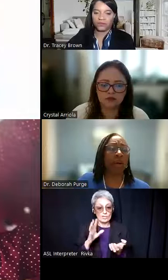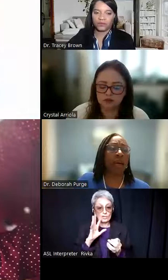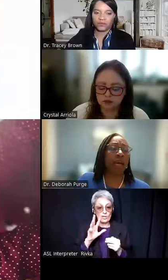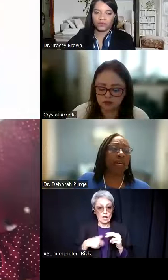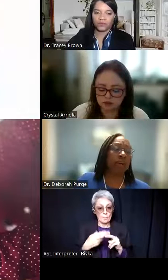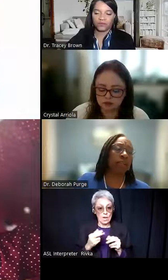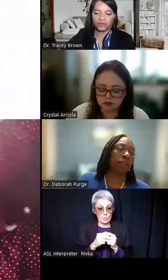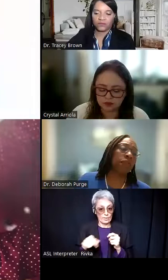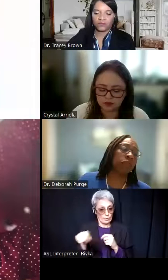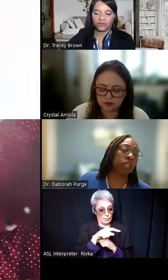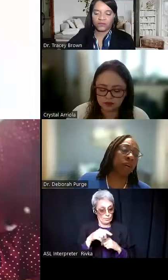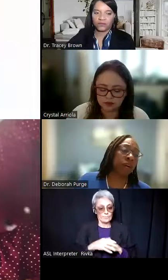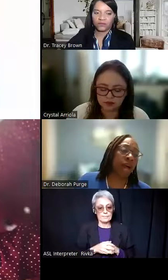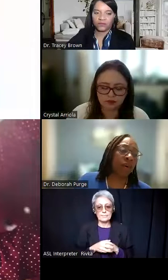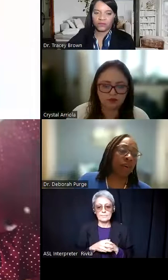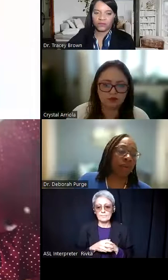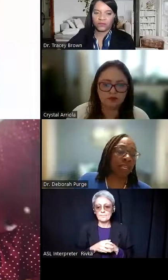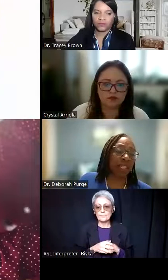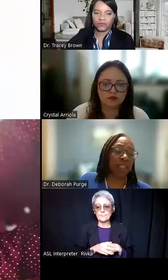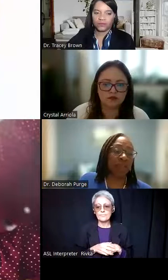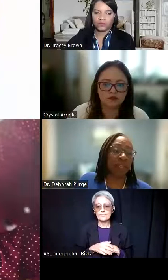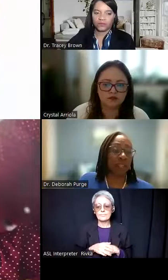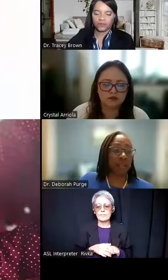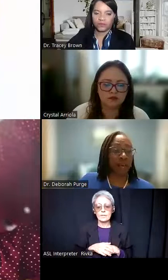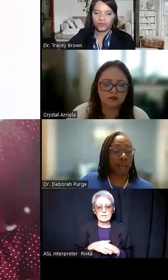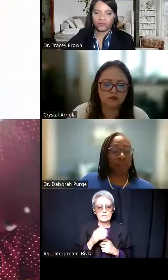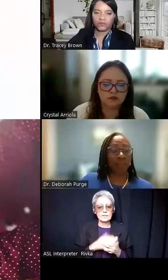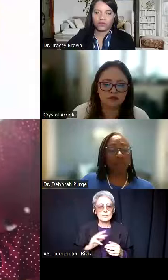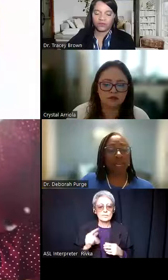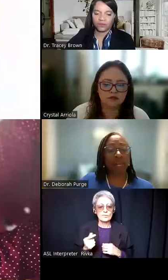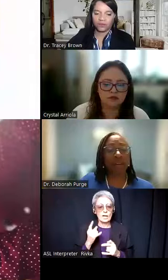about is some of our drug and alcohol preventing intervention